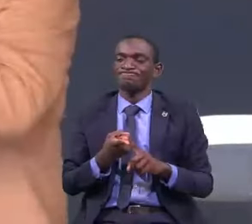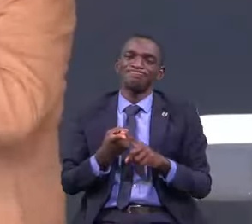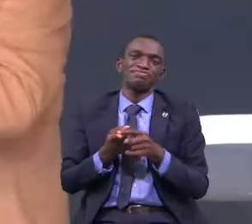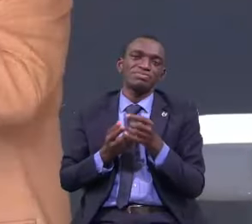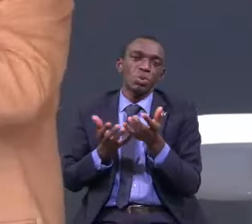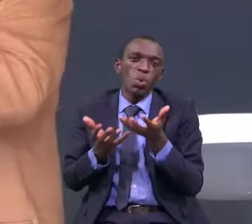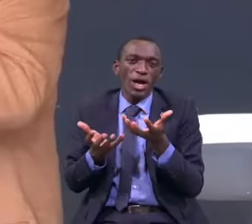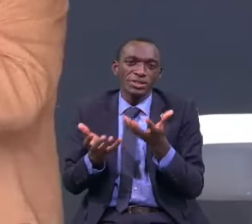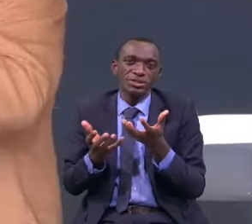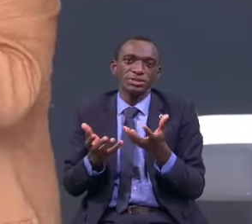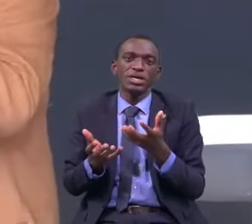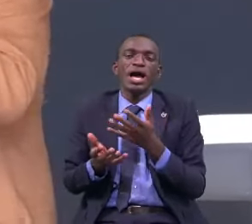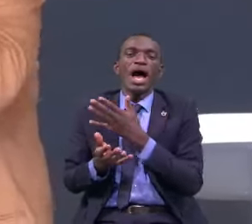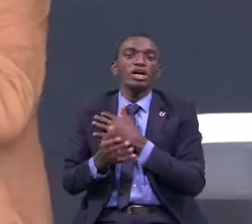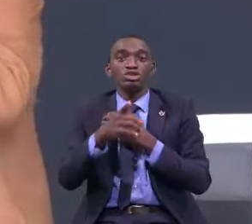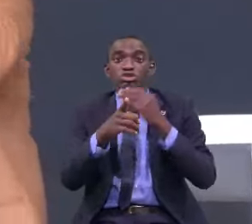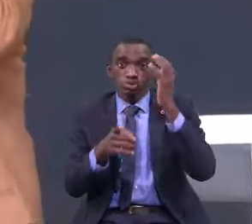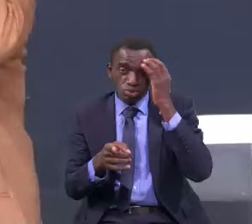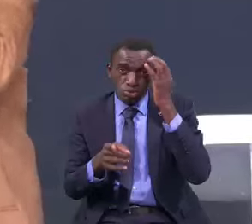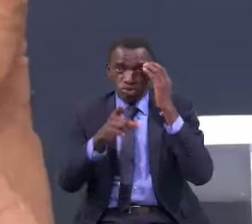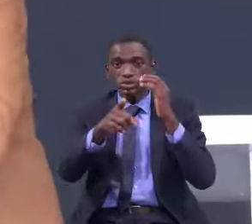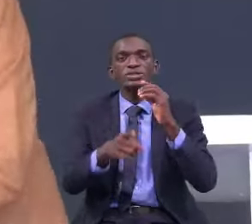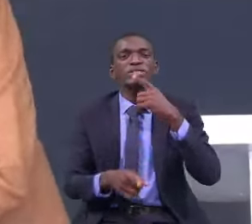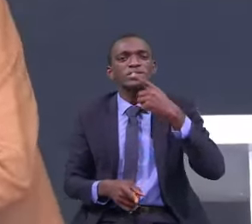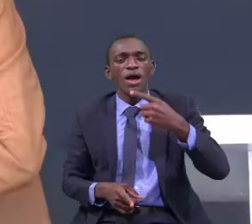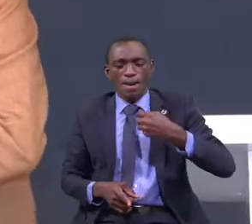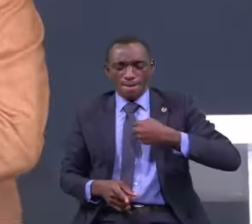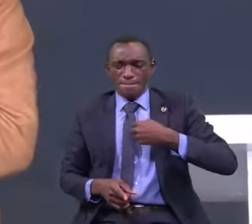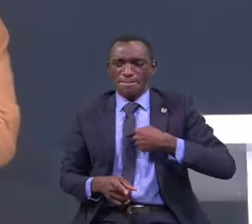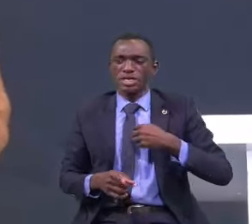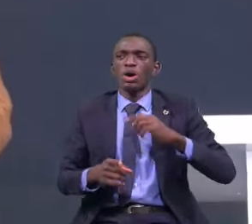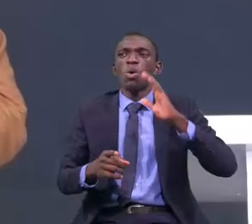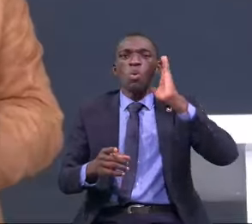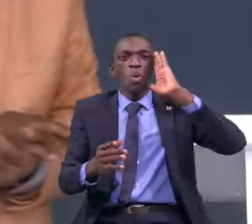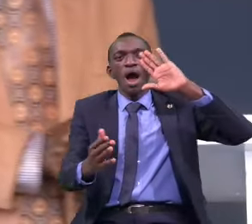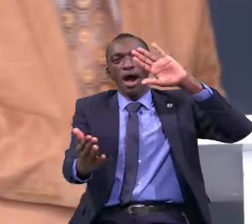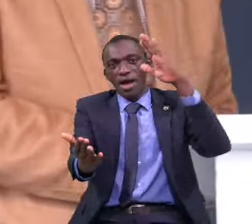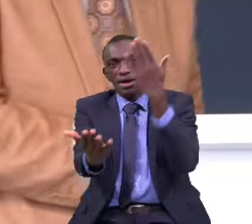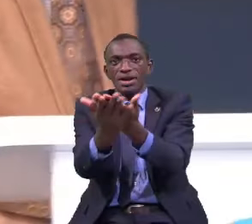And you know, and you say, I am getting there.